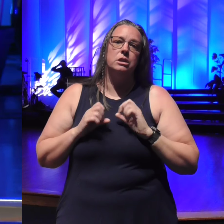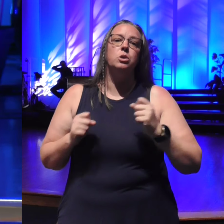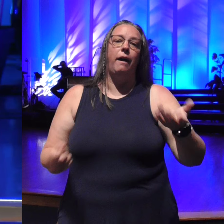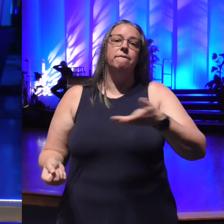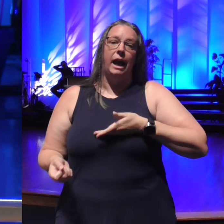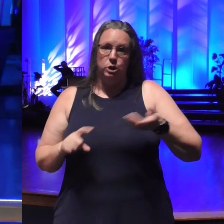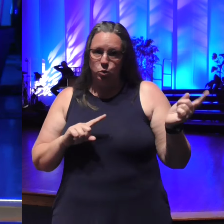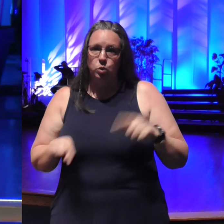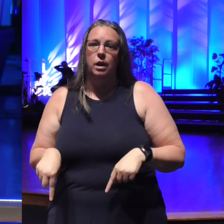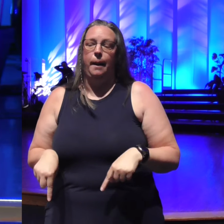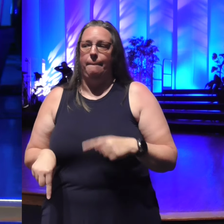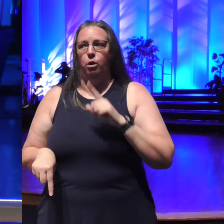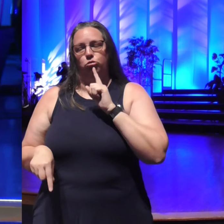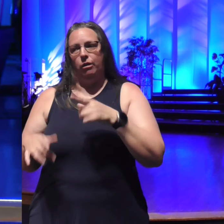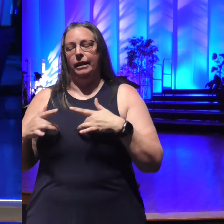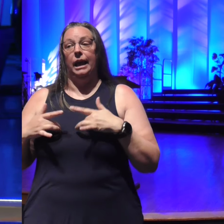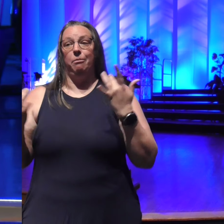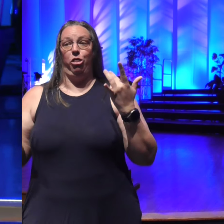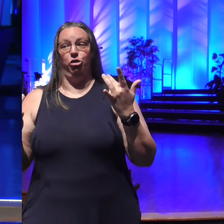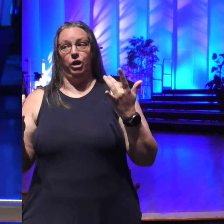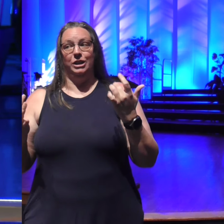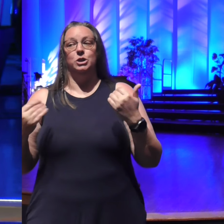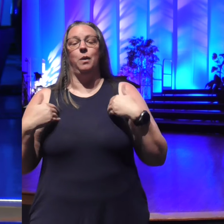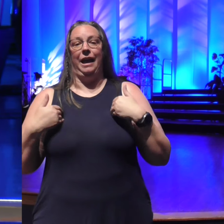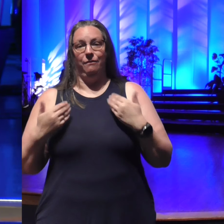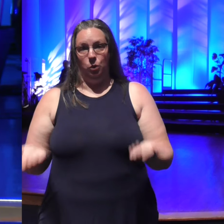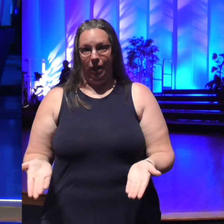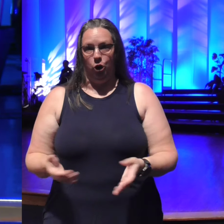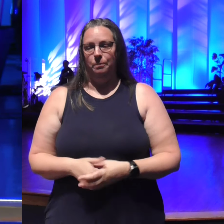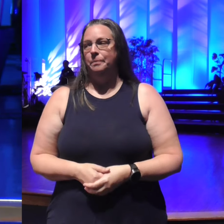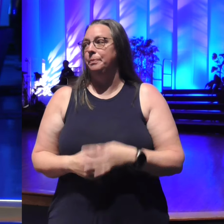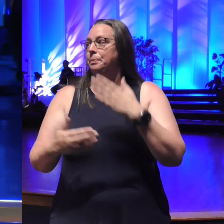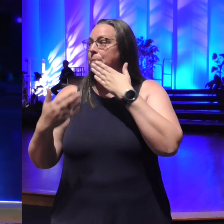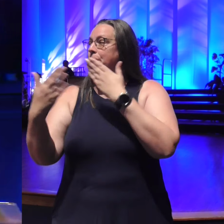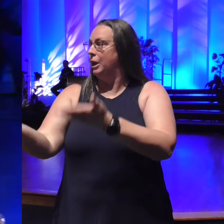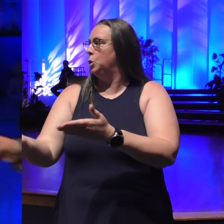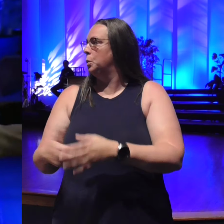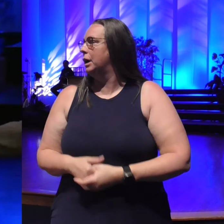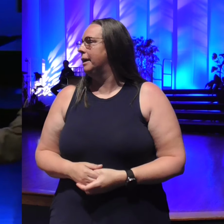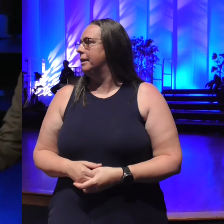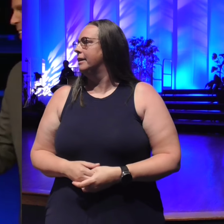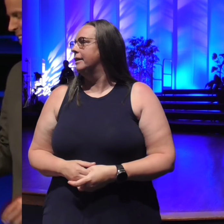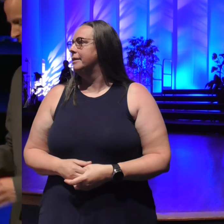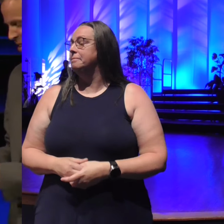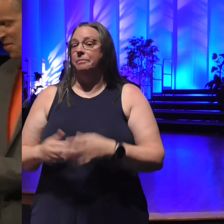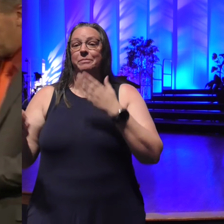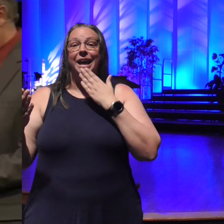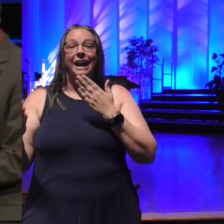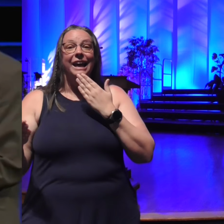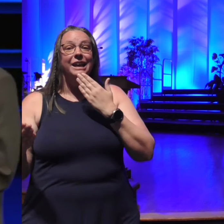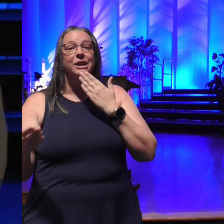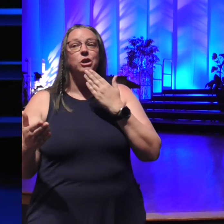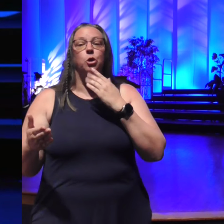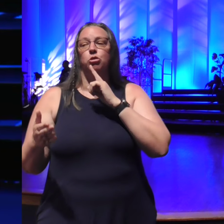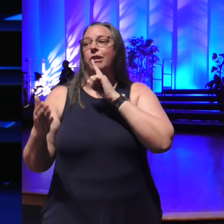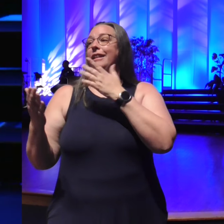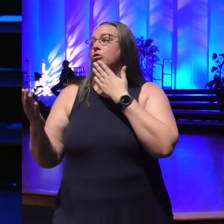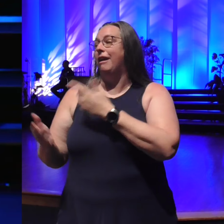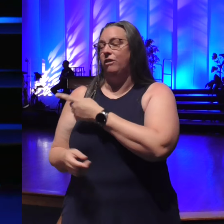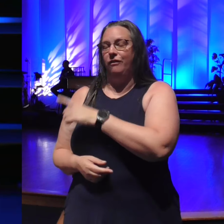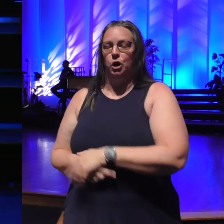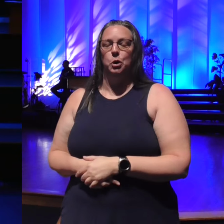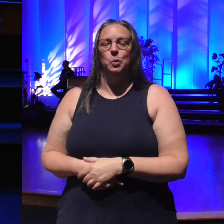to be there, and I'm really thrilled to have you there. Thanks. Thank you, Laura Drury. We're so grateful for